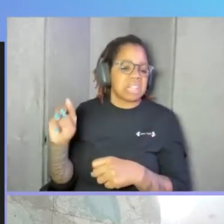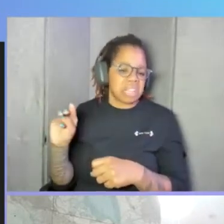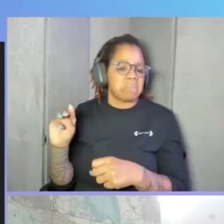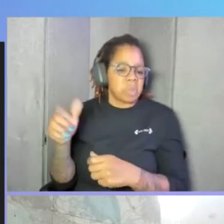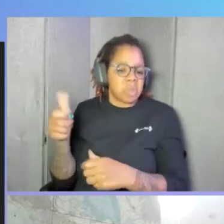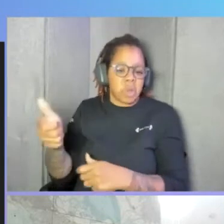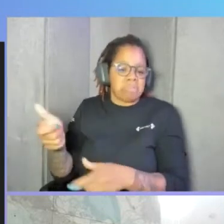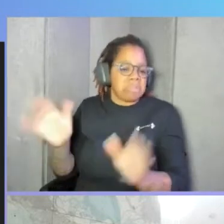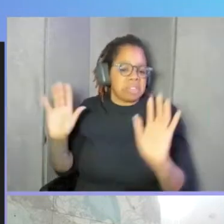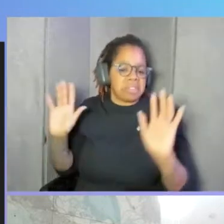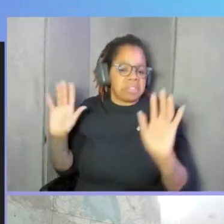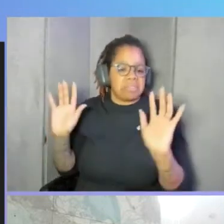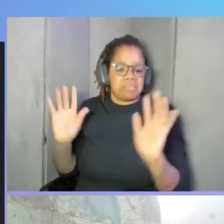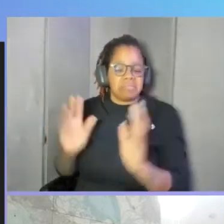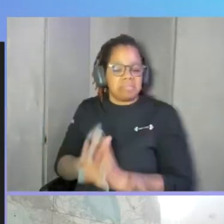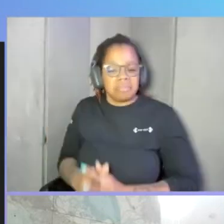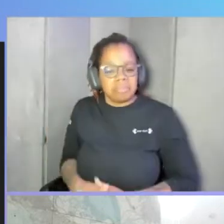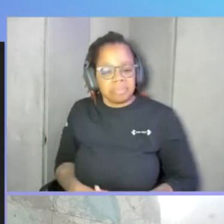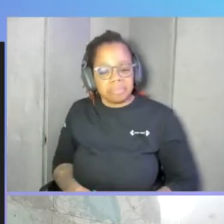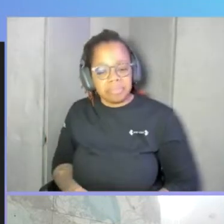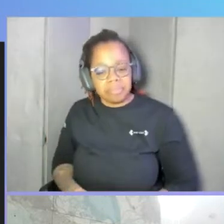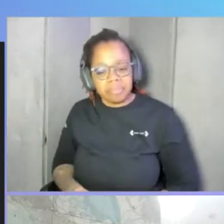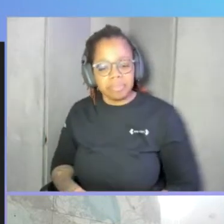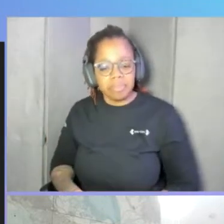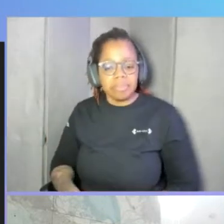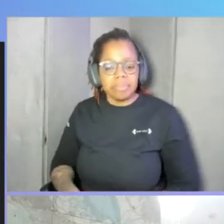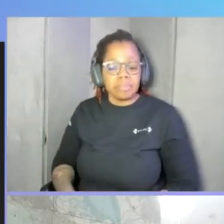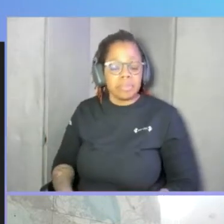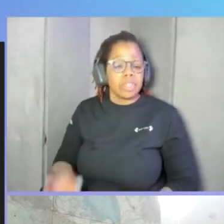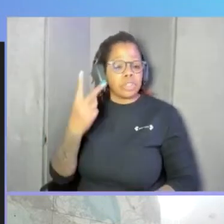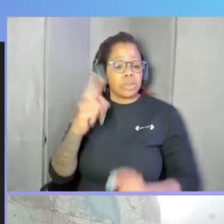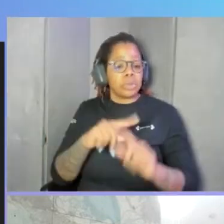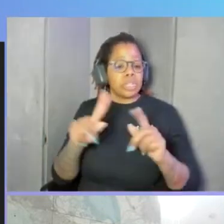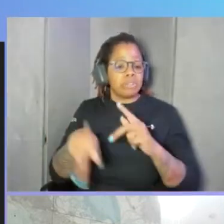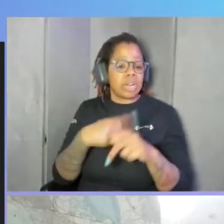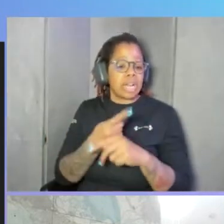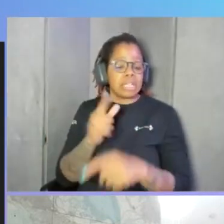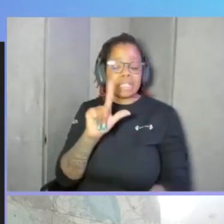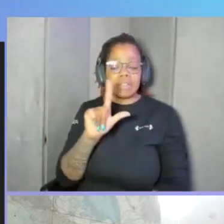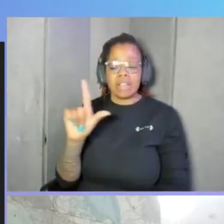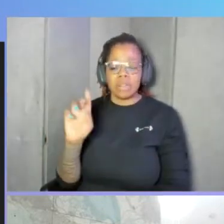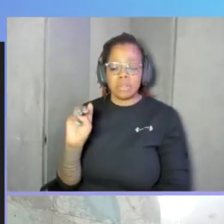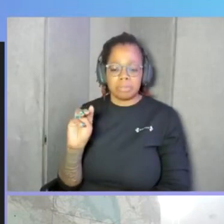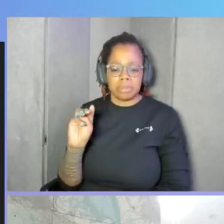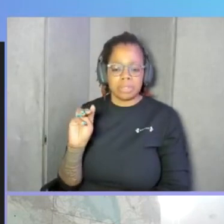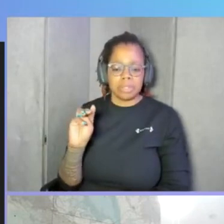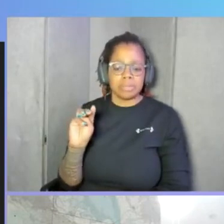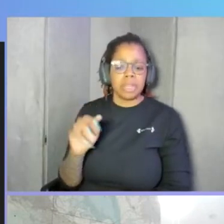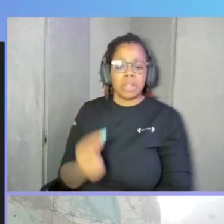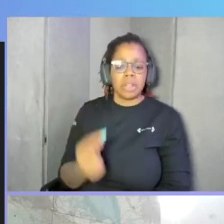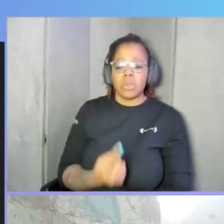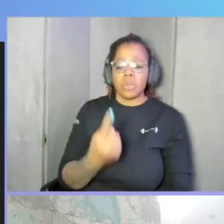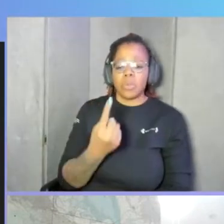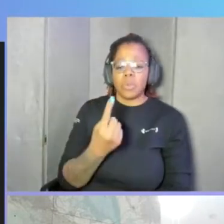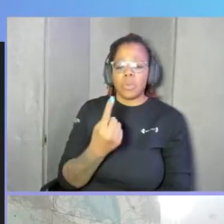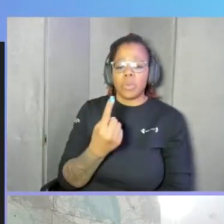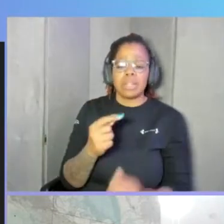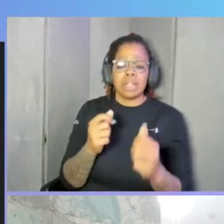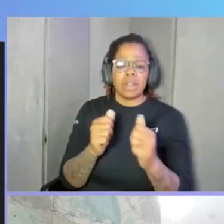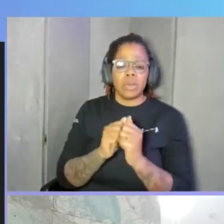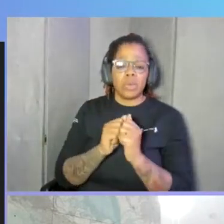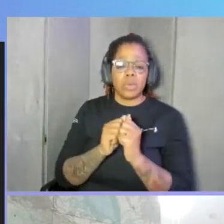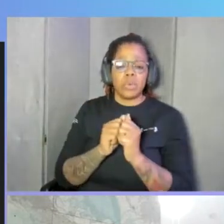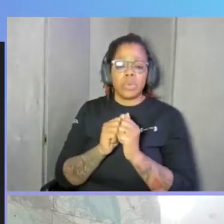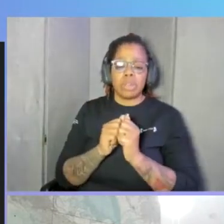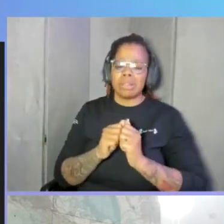own. So there are two different types of LLMs. One is with